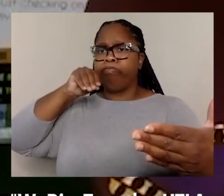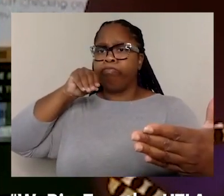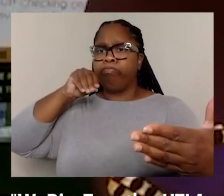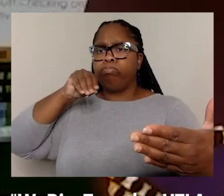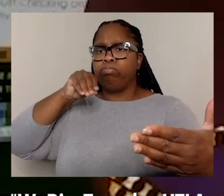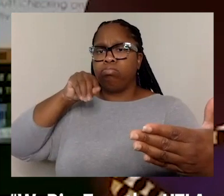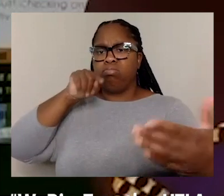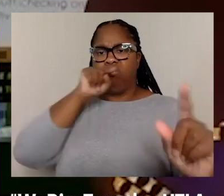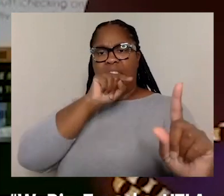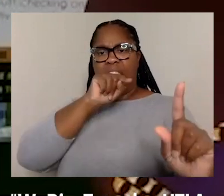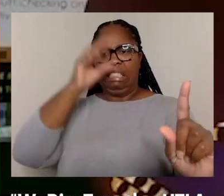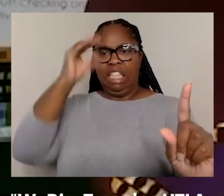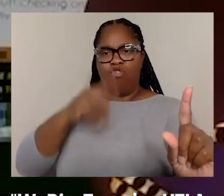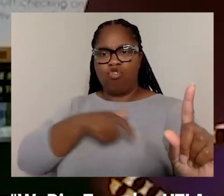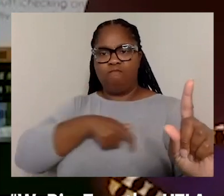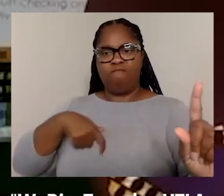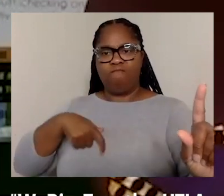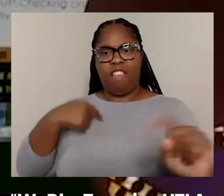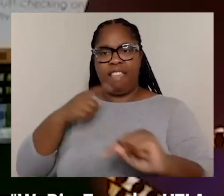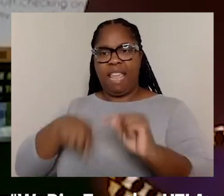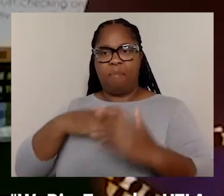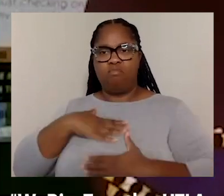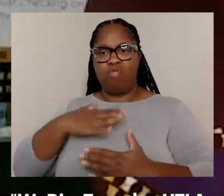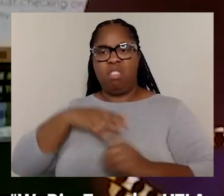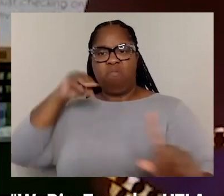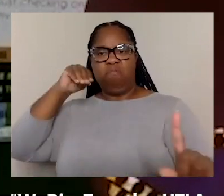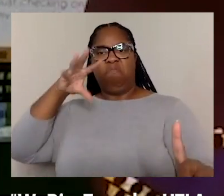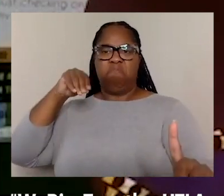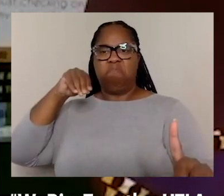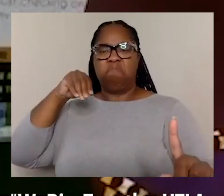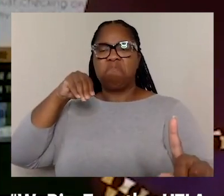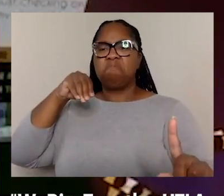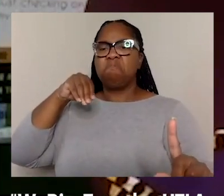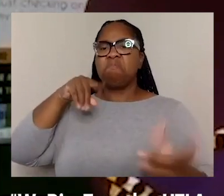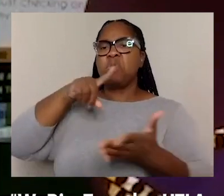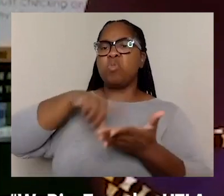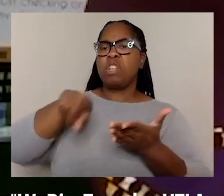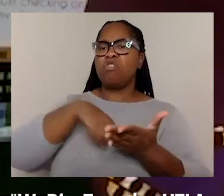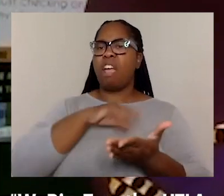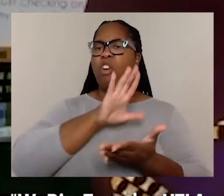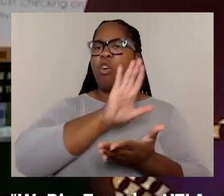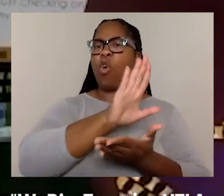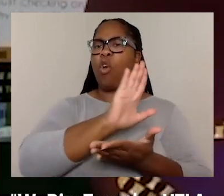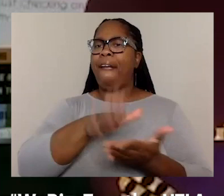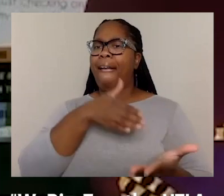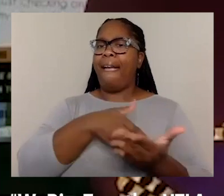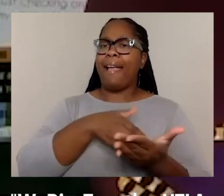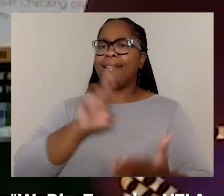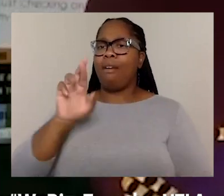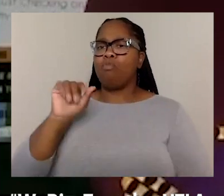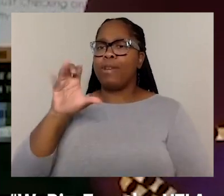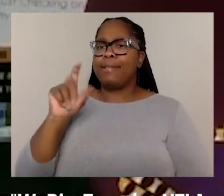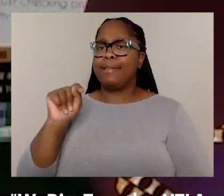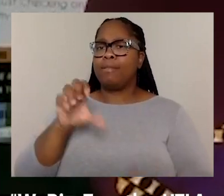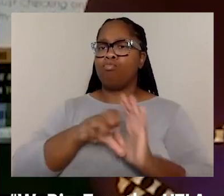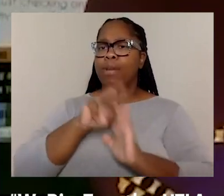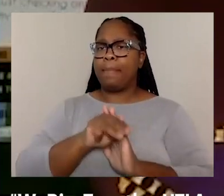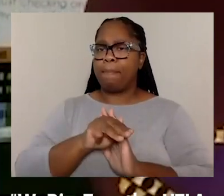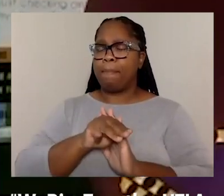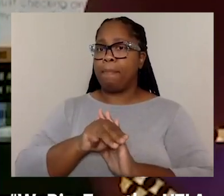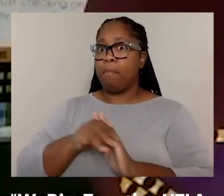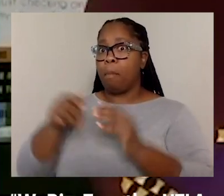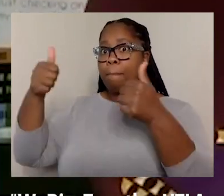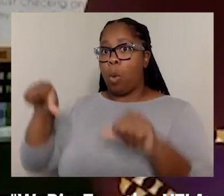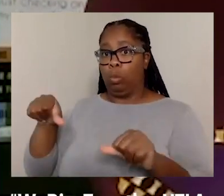Breathe" shirt and criticized her anti-racist curriculum. That post started circulating